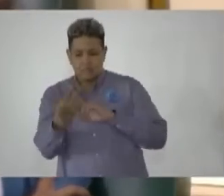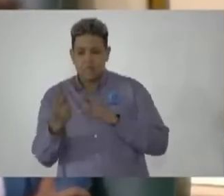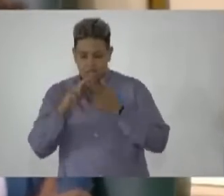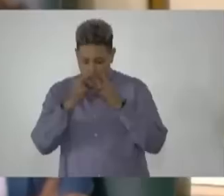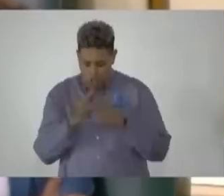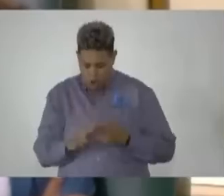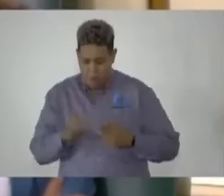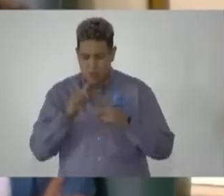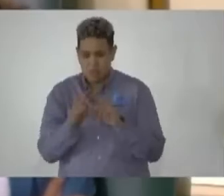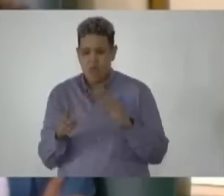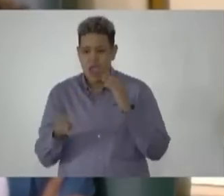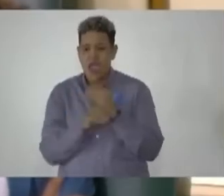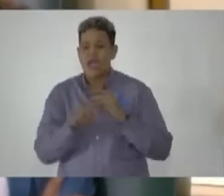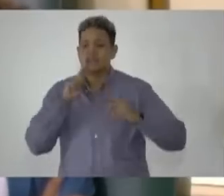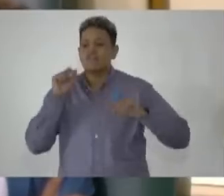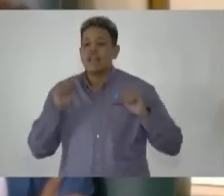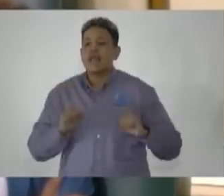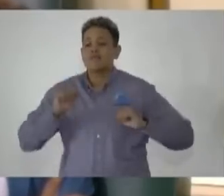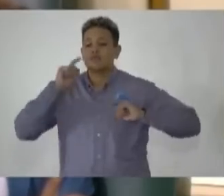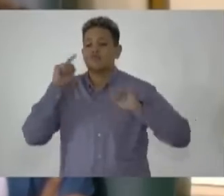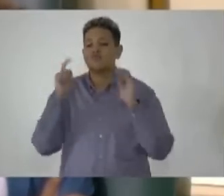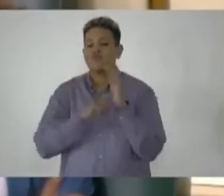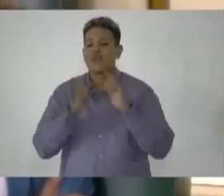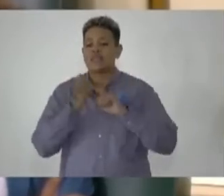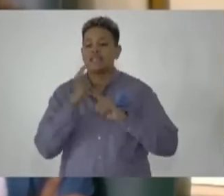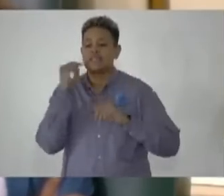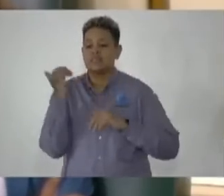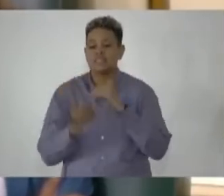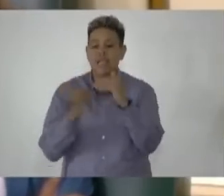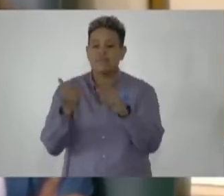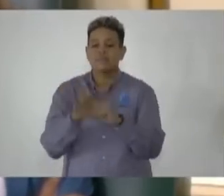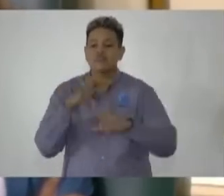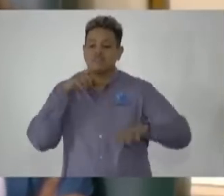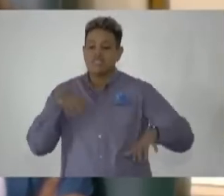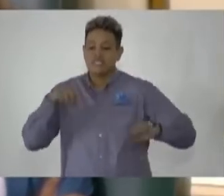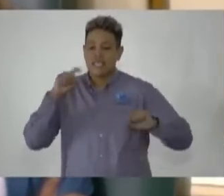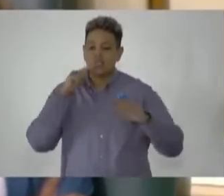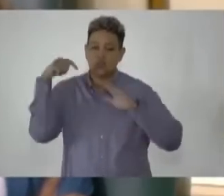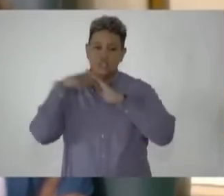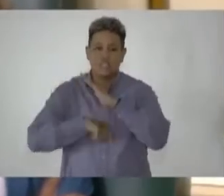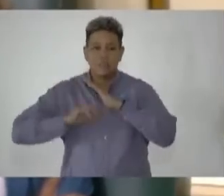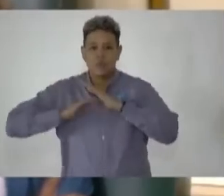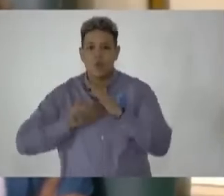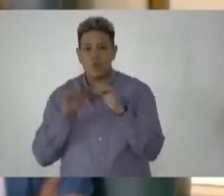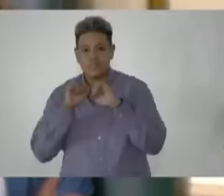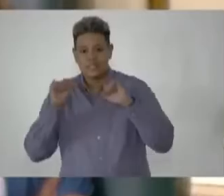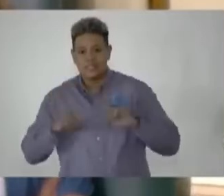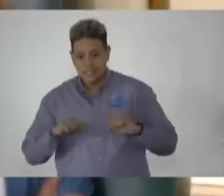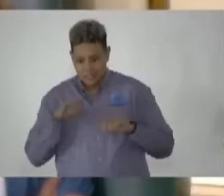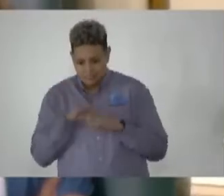numbers, but able to recognize the steps being taken to deepen our democracy.